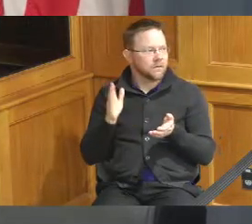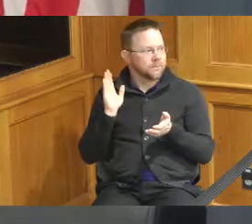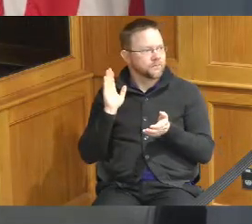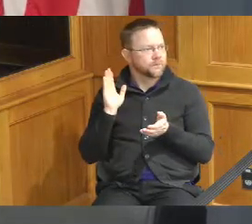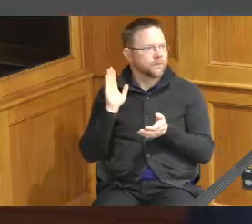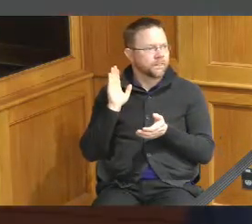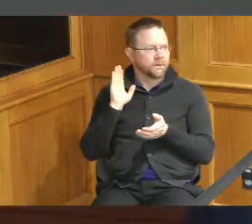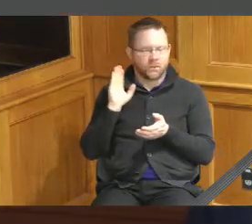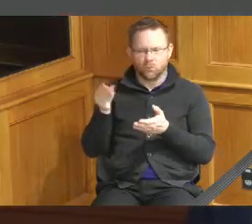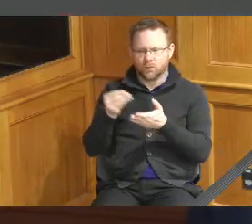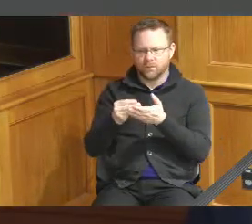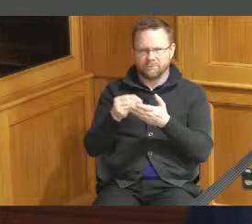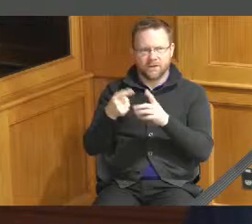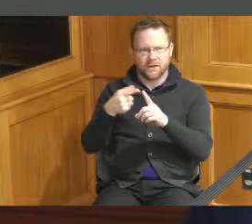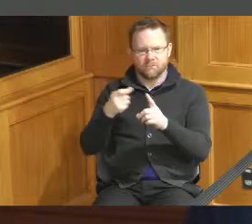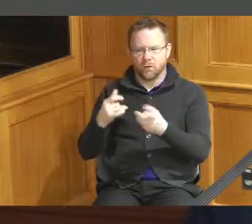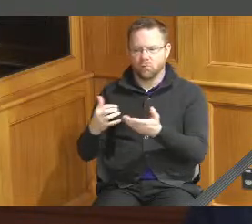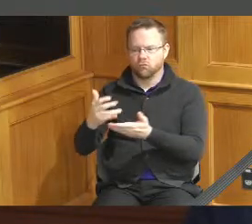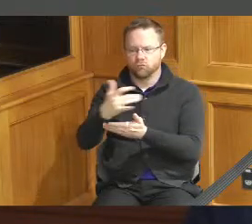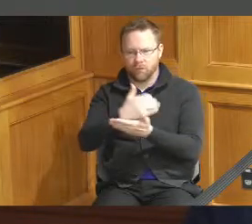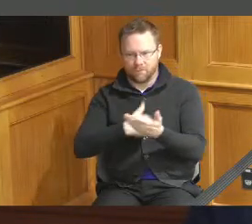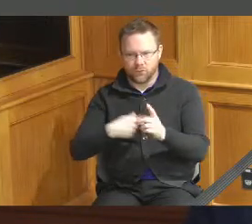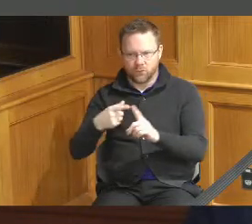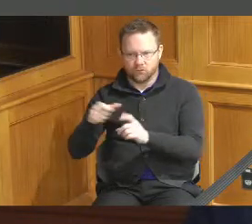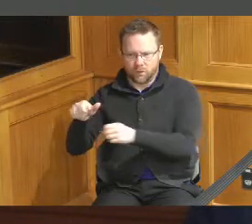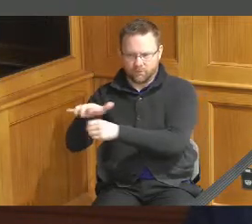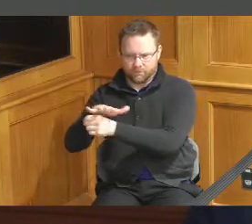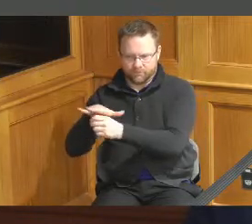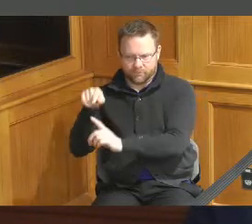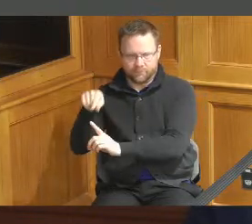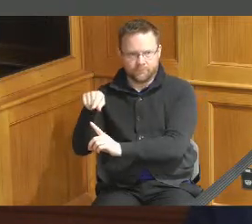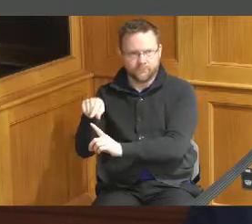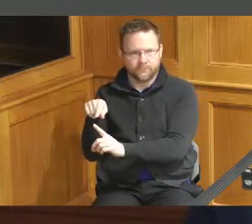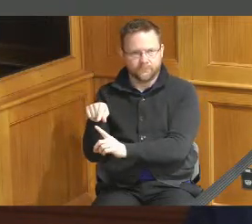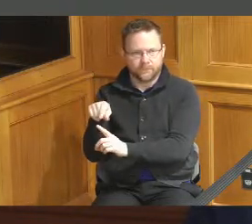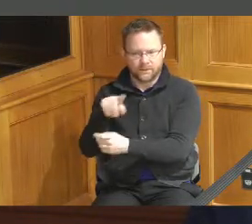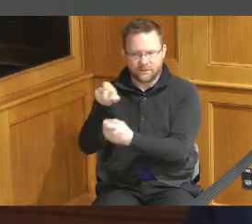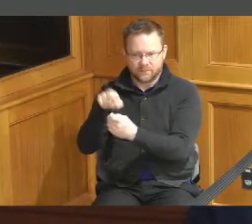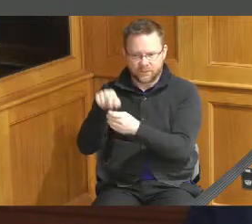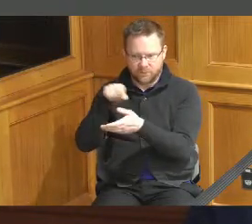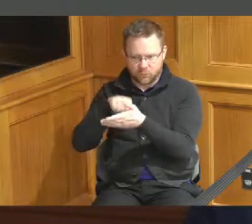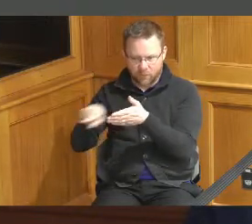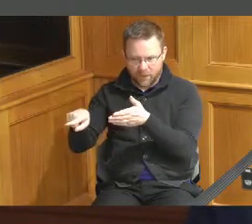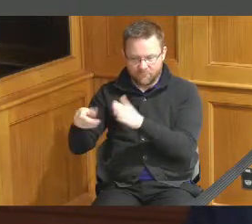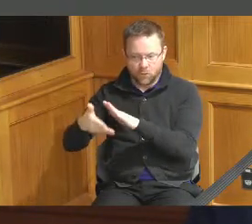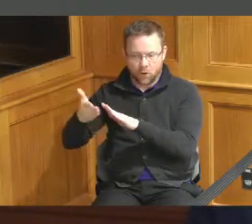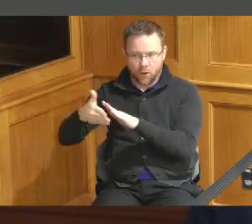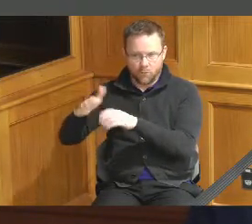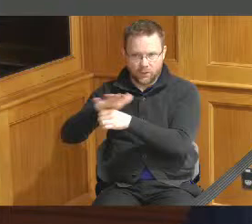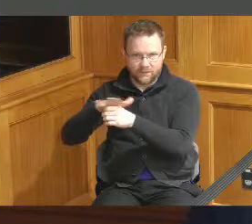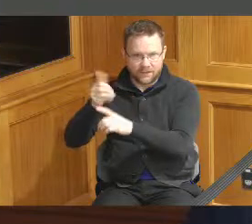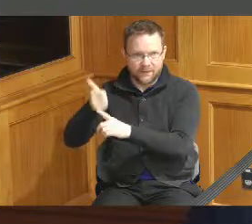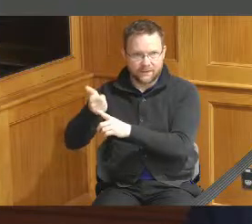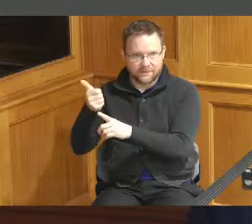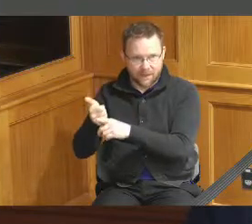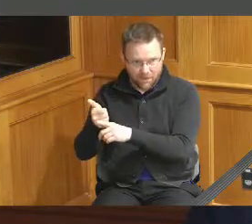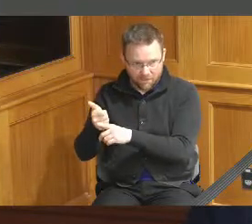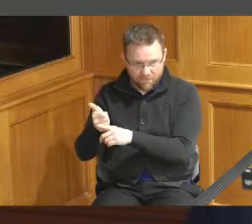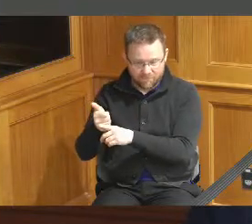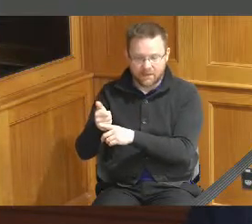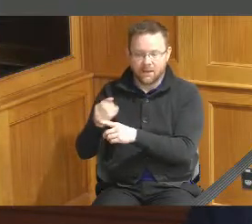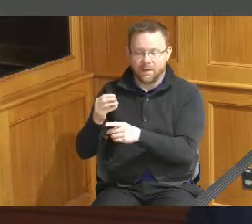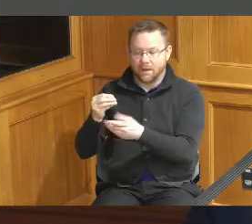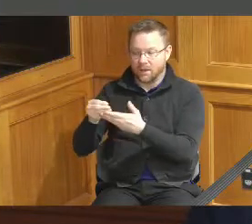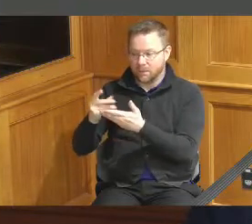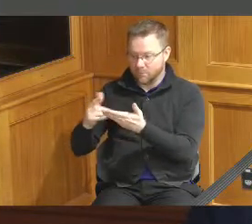that, it would be funding from any revenues that would come off of that site to go specific, to pay for the expenses of operating the site and have those revenues